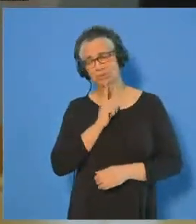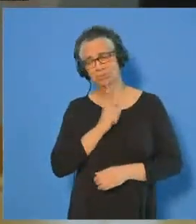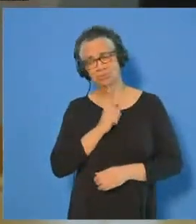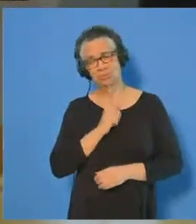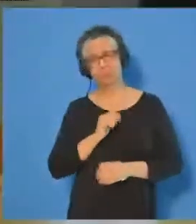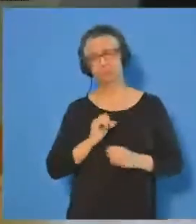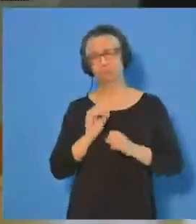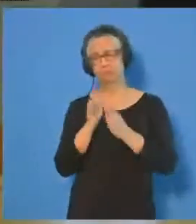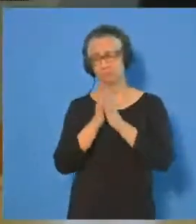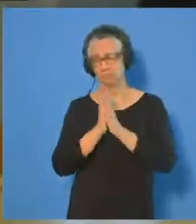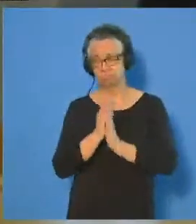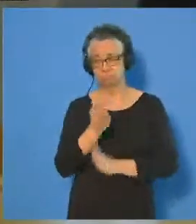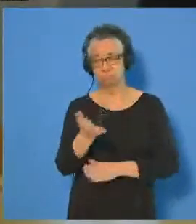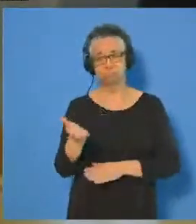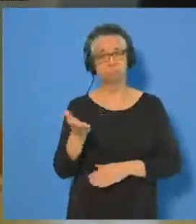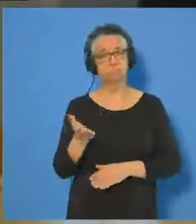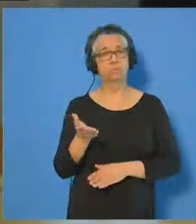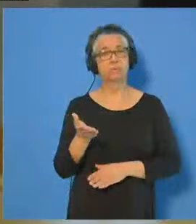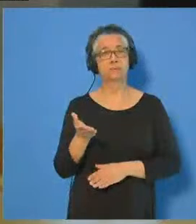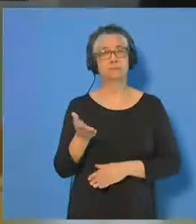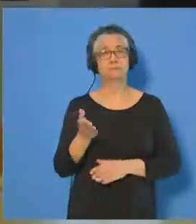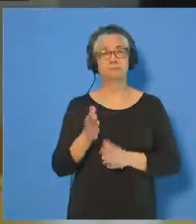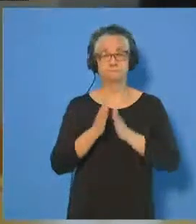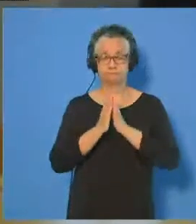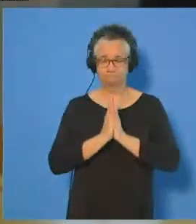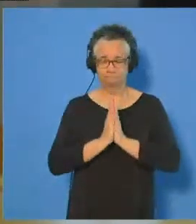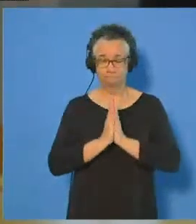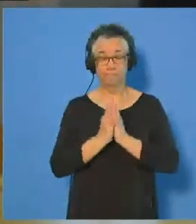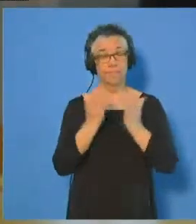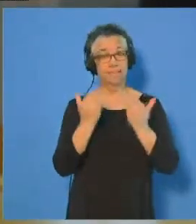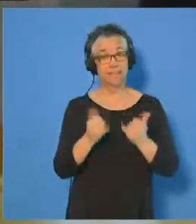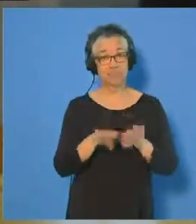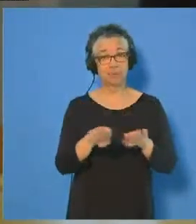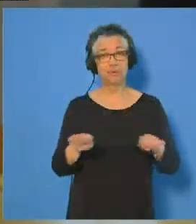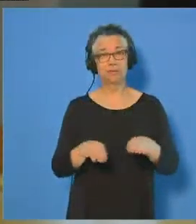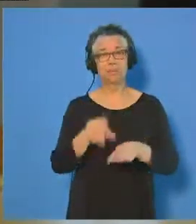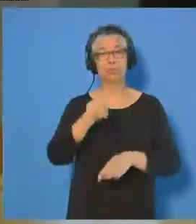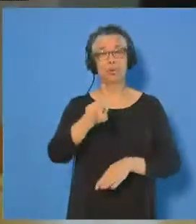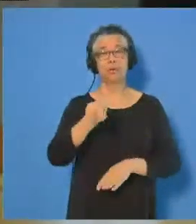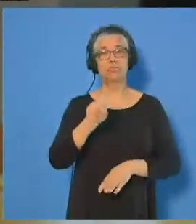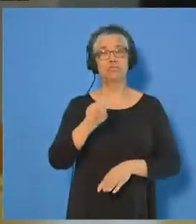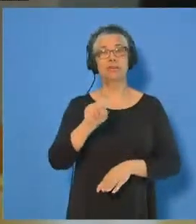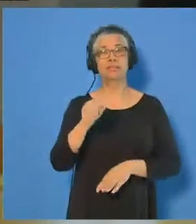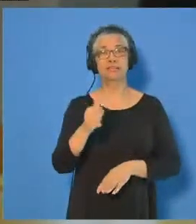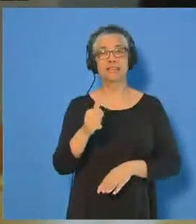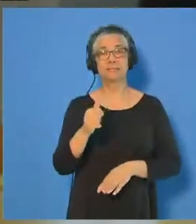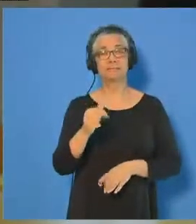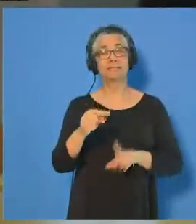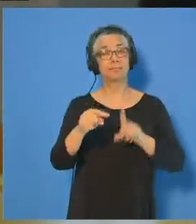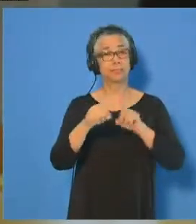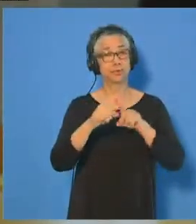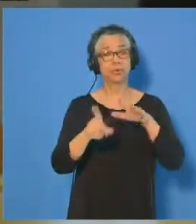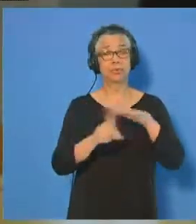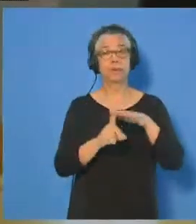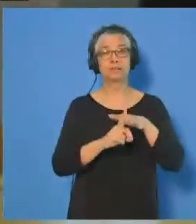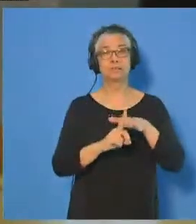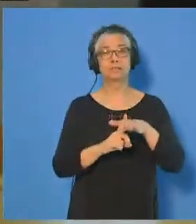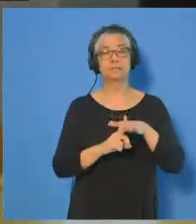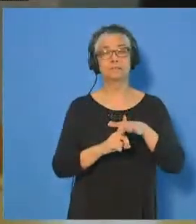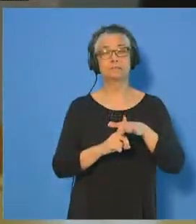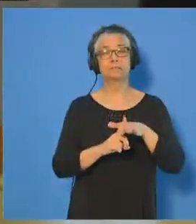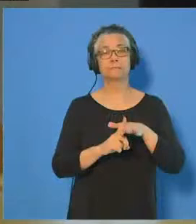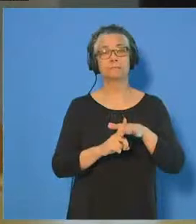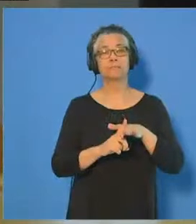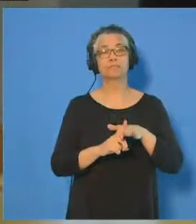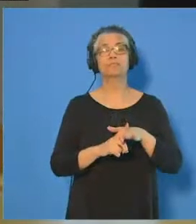prayers go with you all. Bermuda now has 110 total confirmed positive cases, and